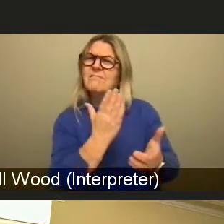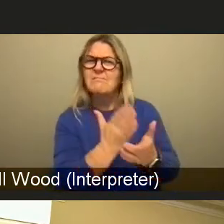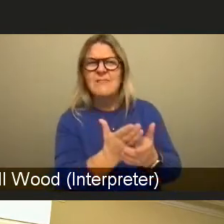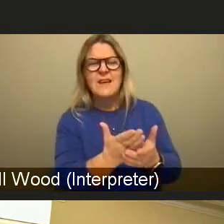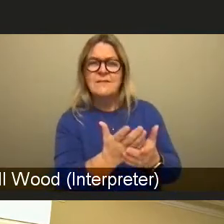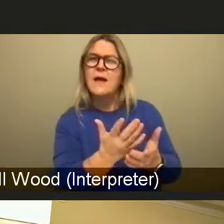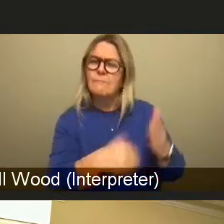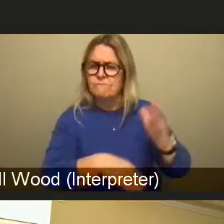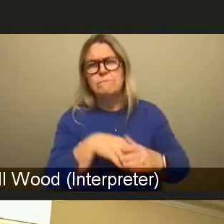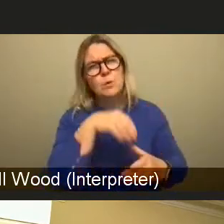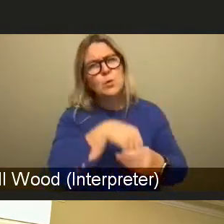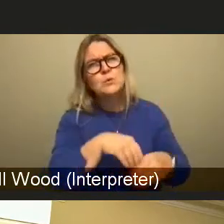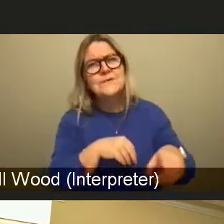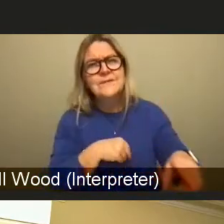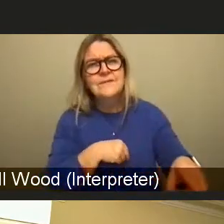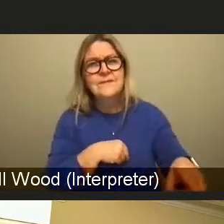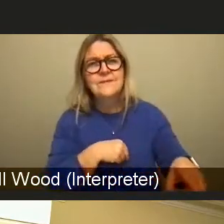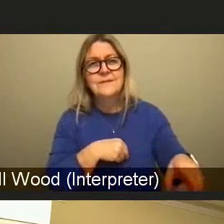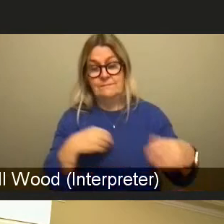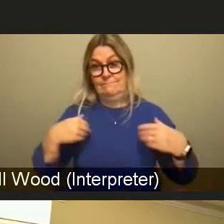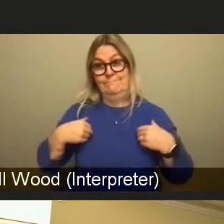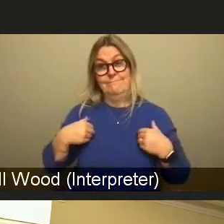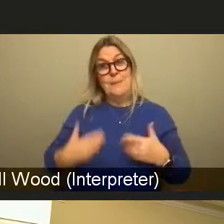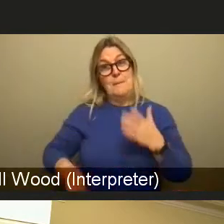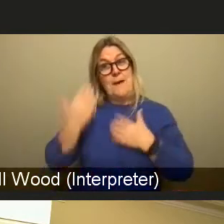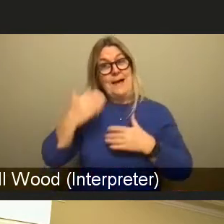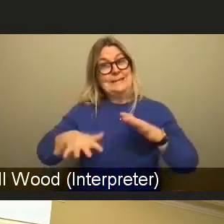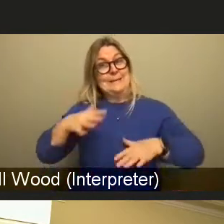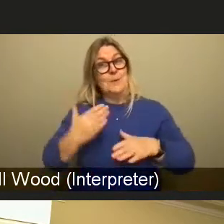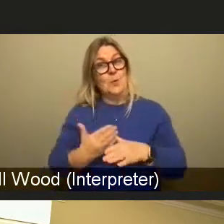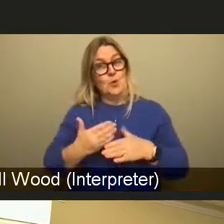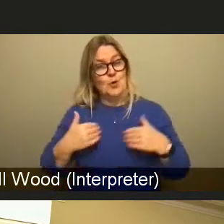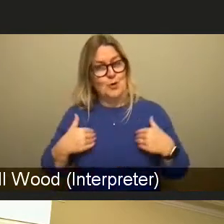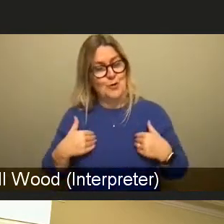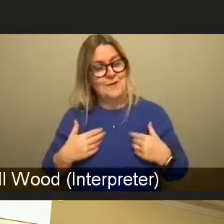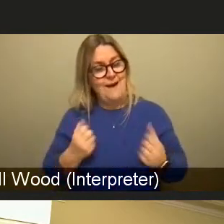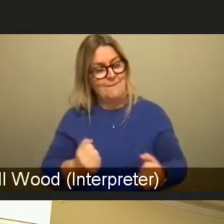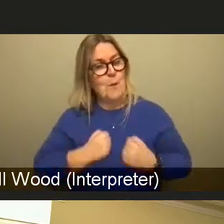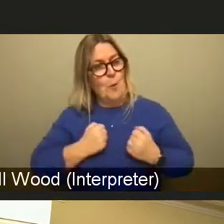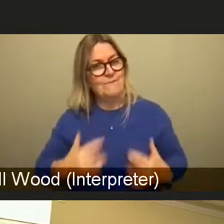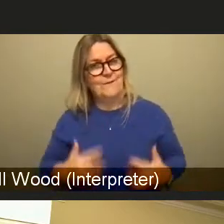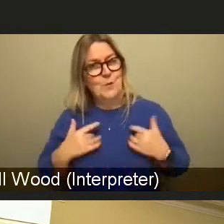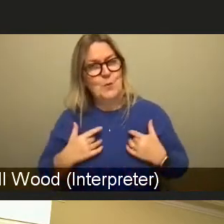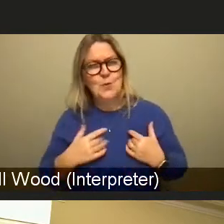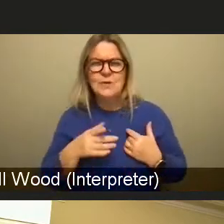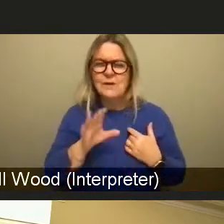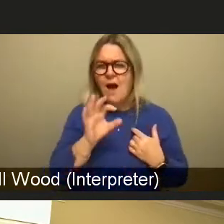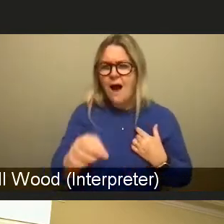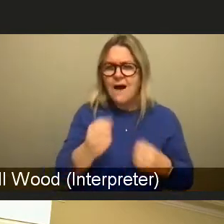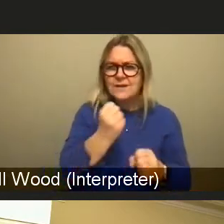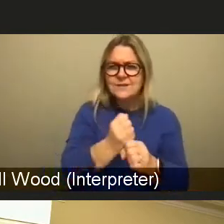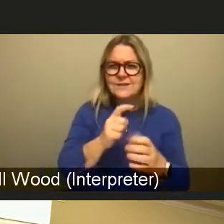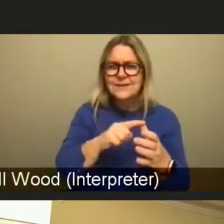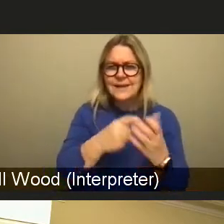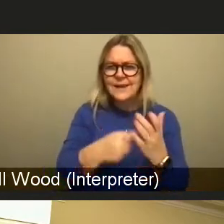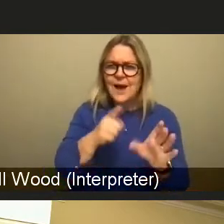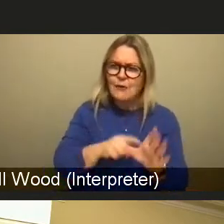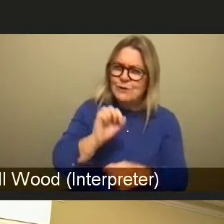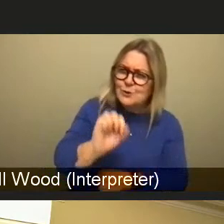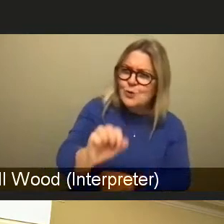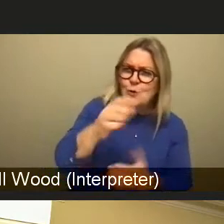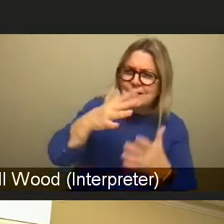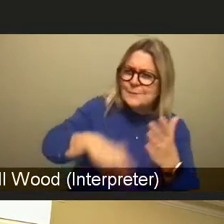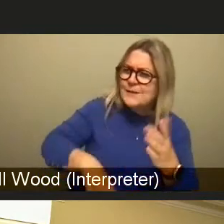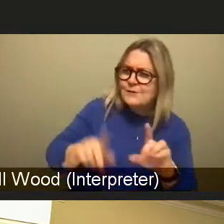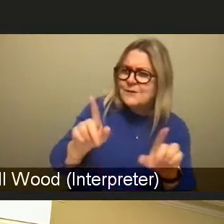intern myself, I very much have a view on this, but Gary, it'd be lovely to hear from yourself of your experiences and